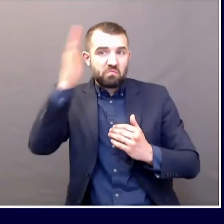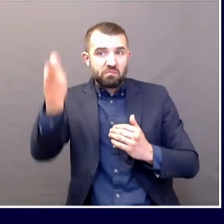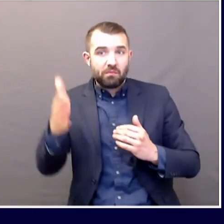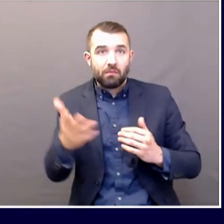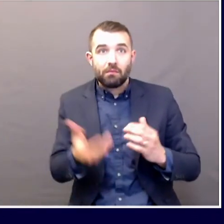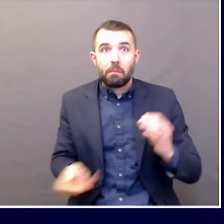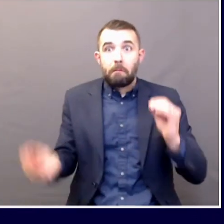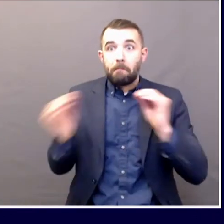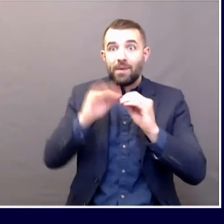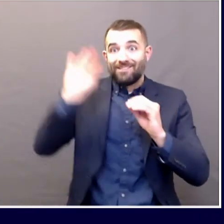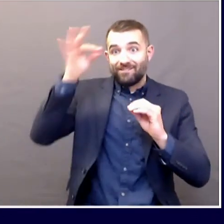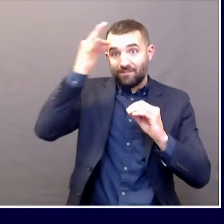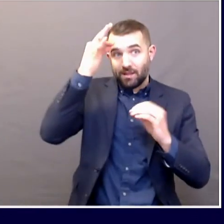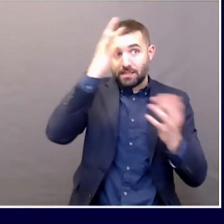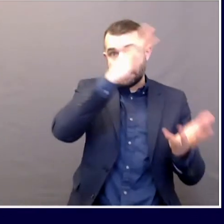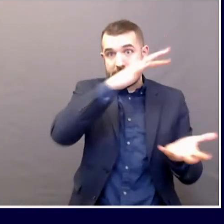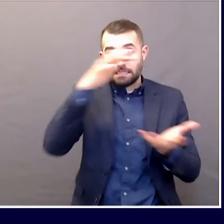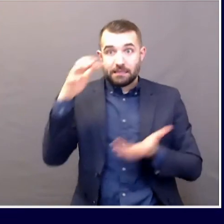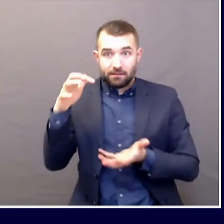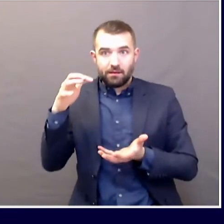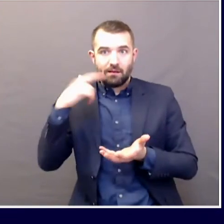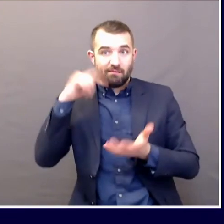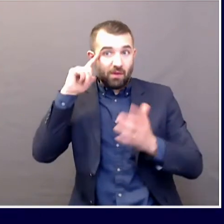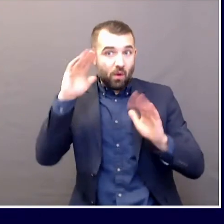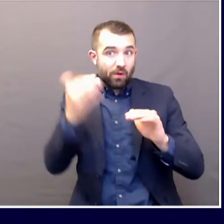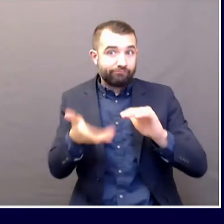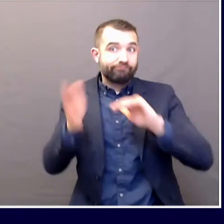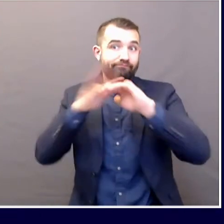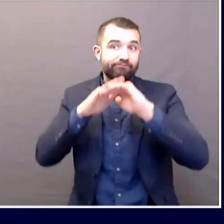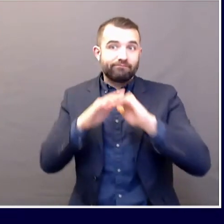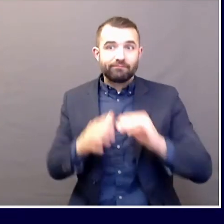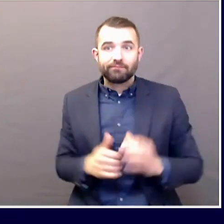federal government over and above what we get. Exactly.